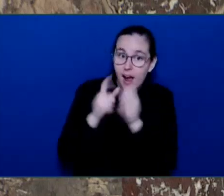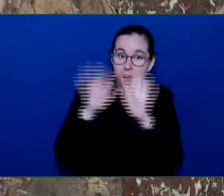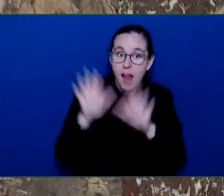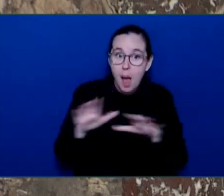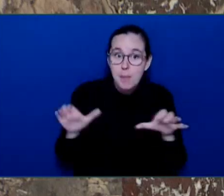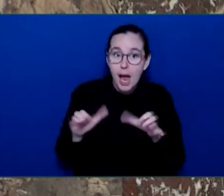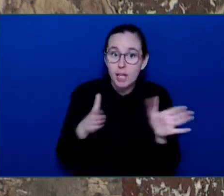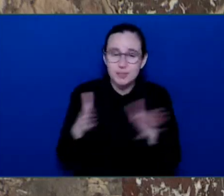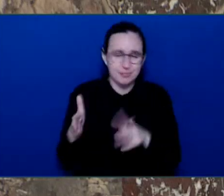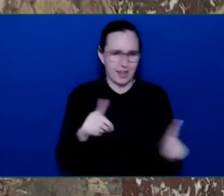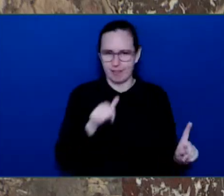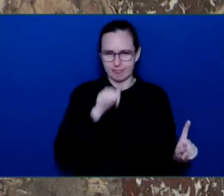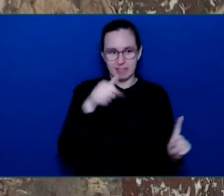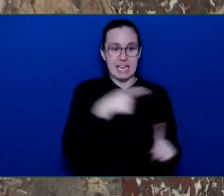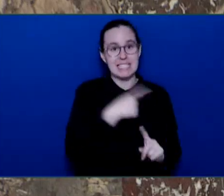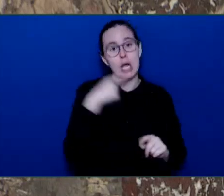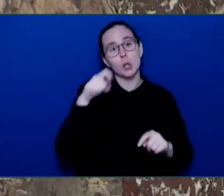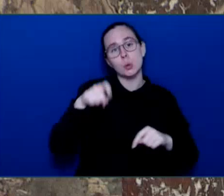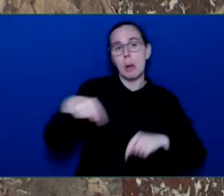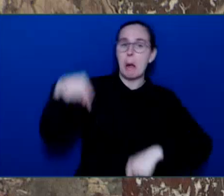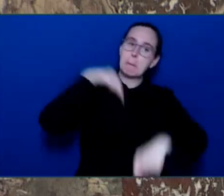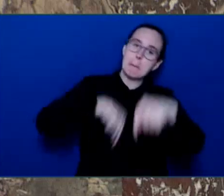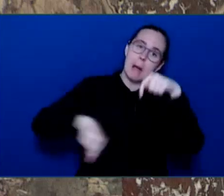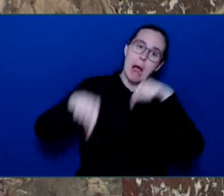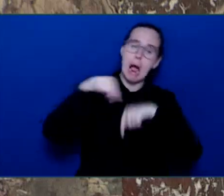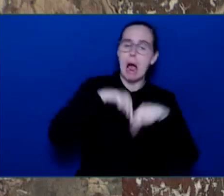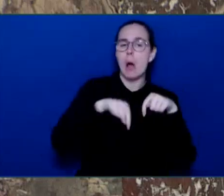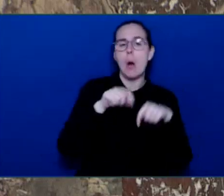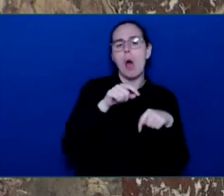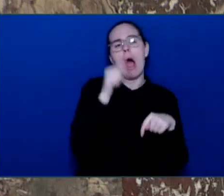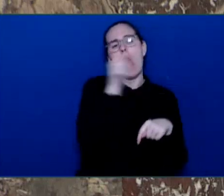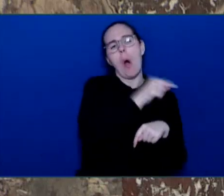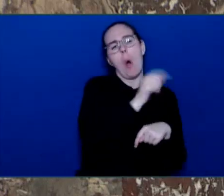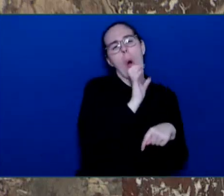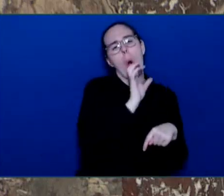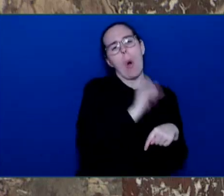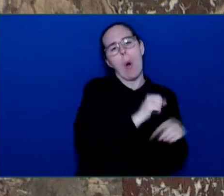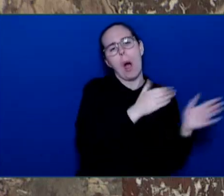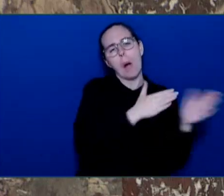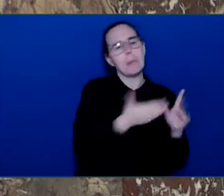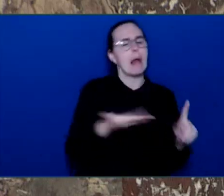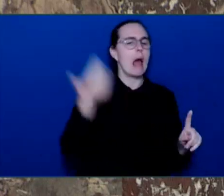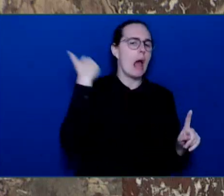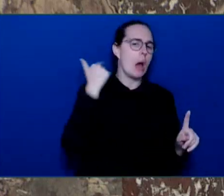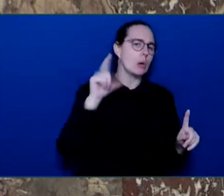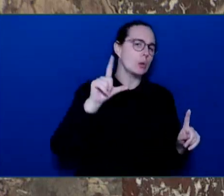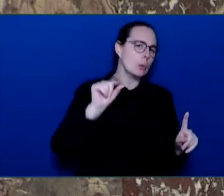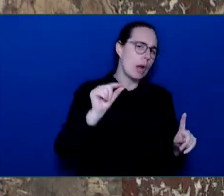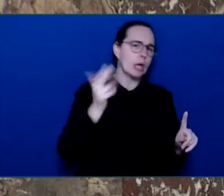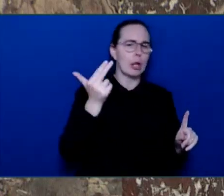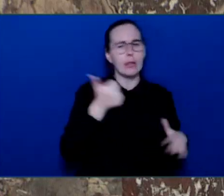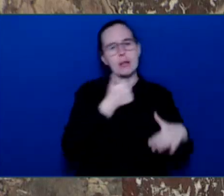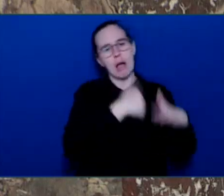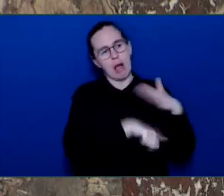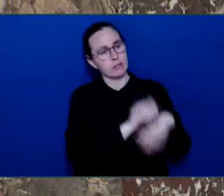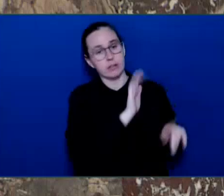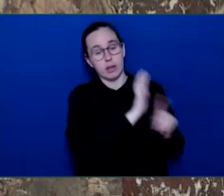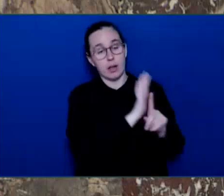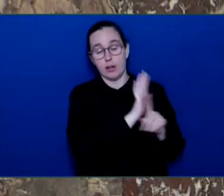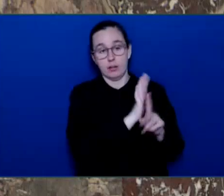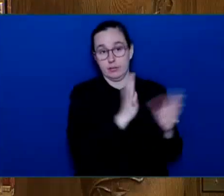Honourable Speaker, we're not going to quit action on climate, and we're not going to quit looking for ways to provide affordability to British Columbians.